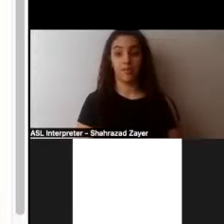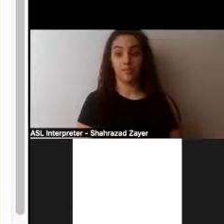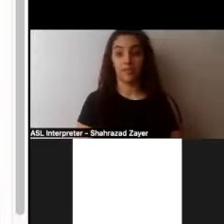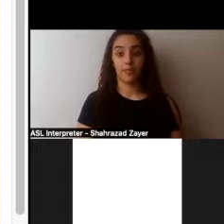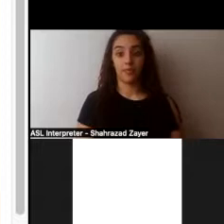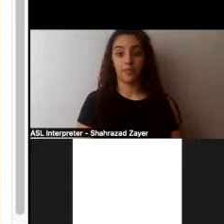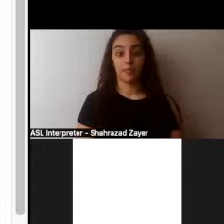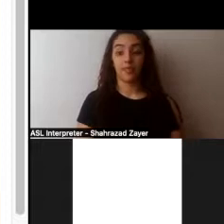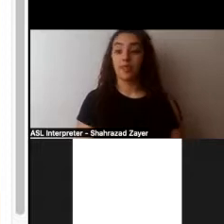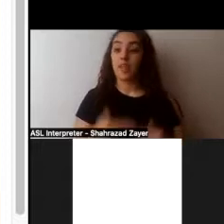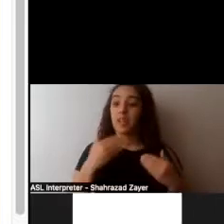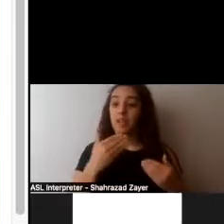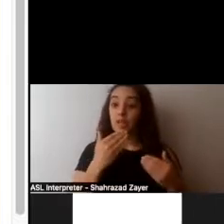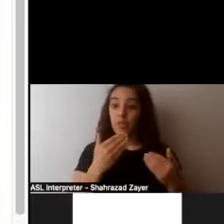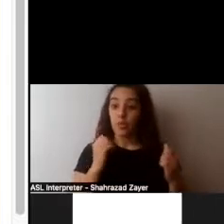And thank you all.